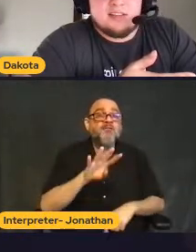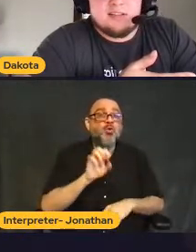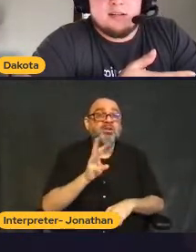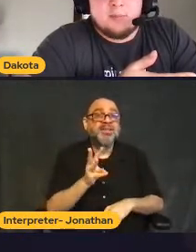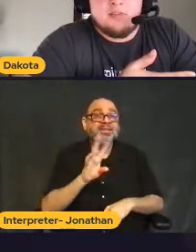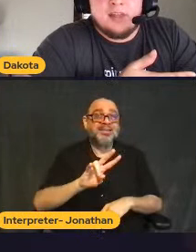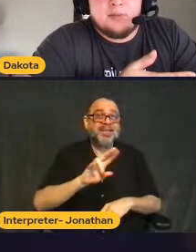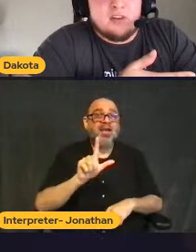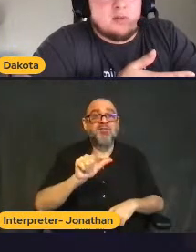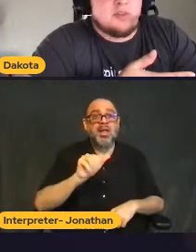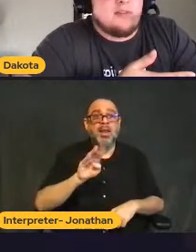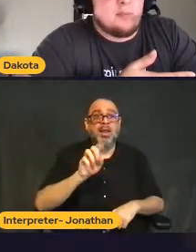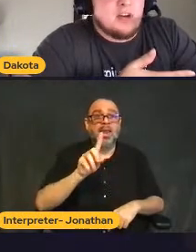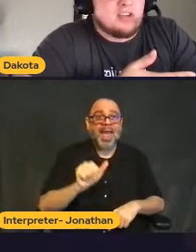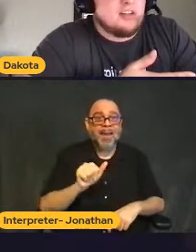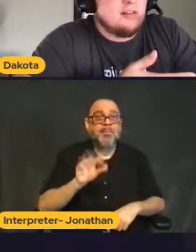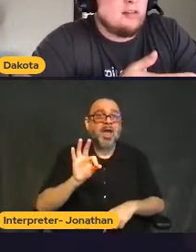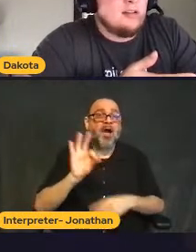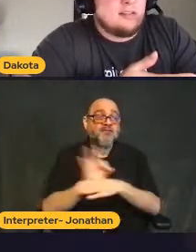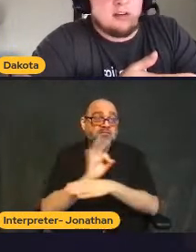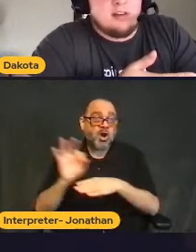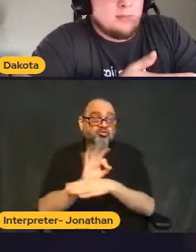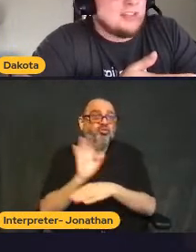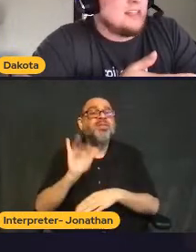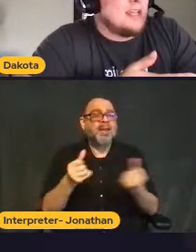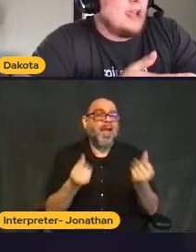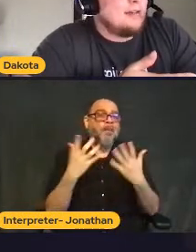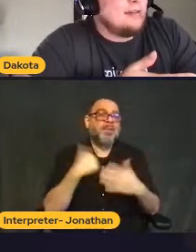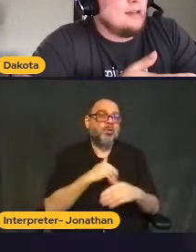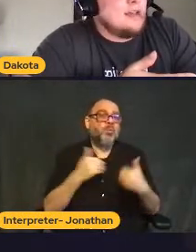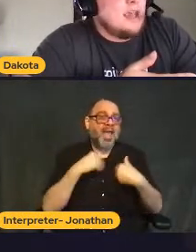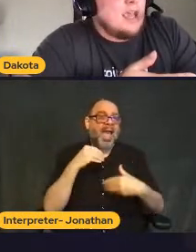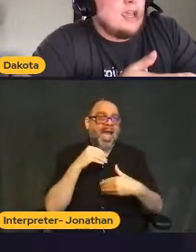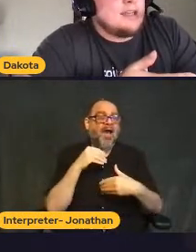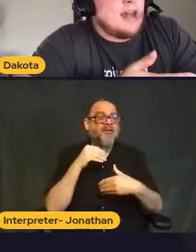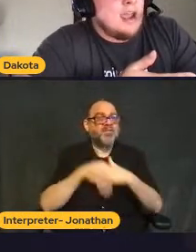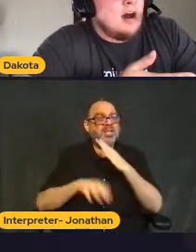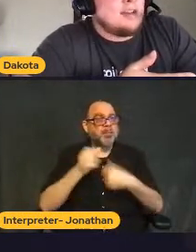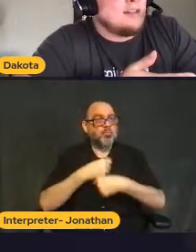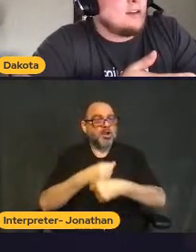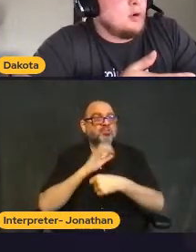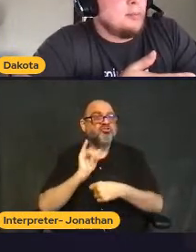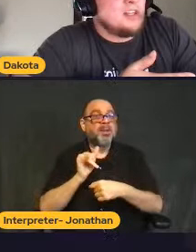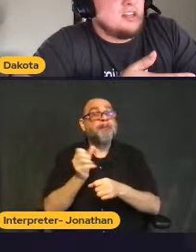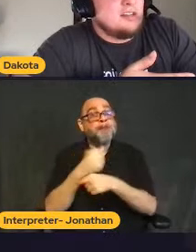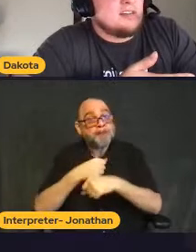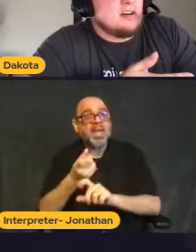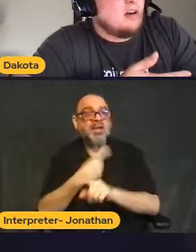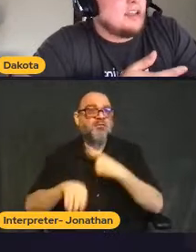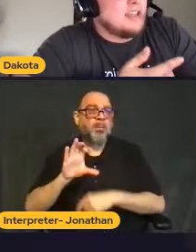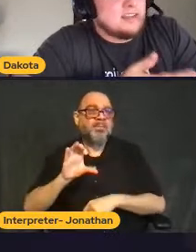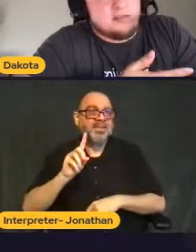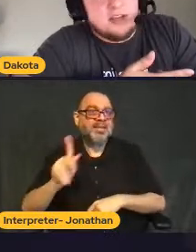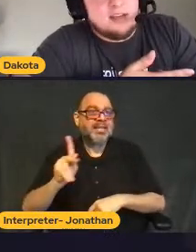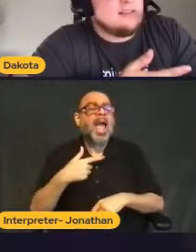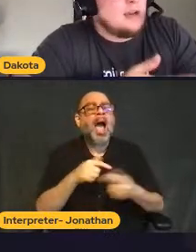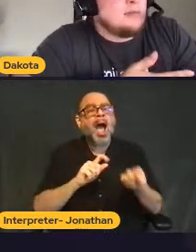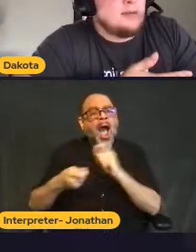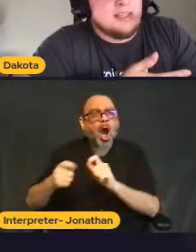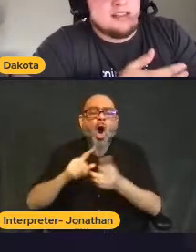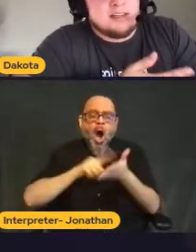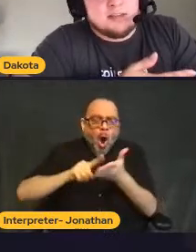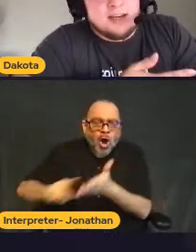rules. That's the number of Lambda function rules we have in production that are created by the CDK. And I audited their permissions across